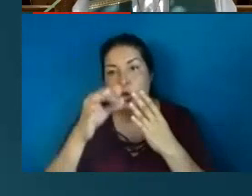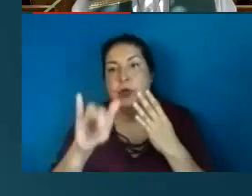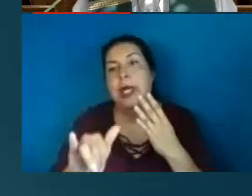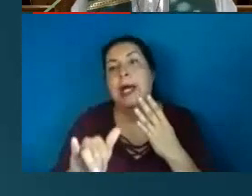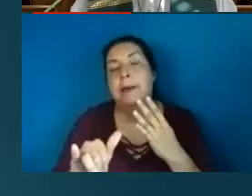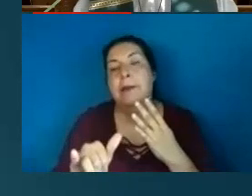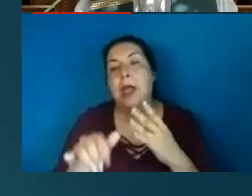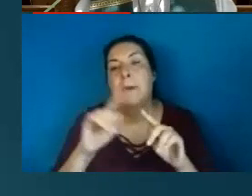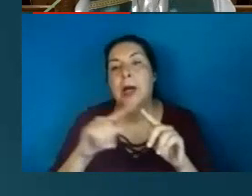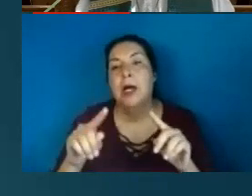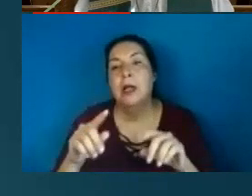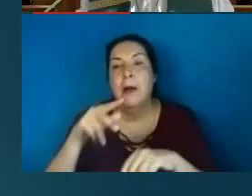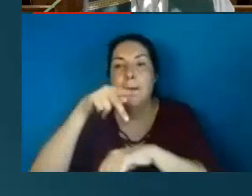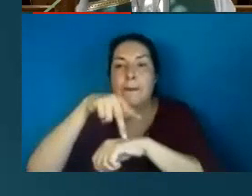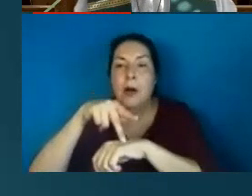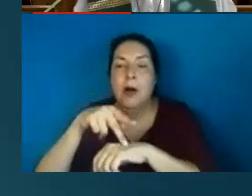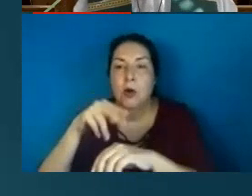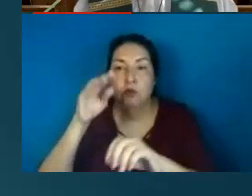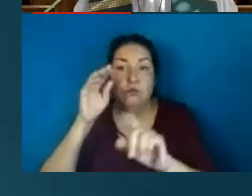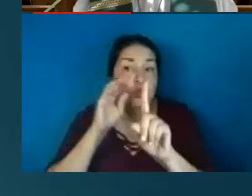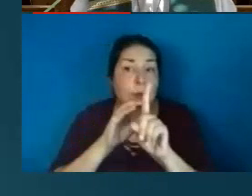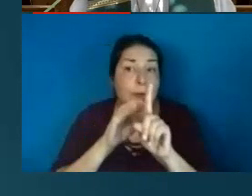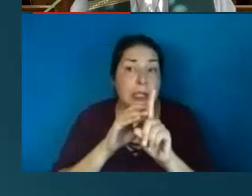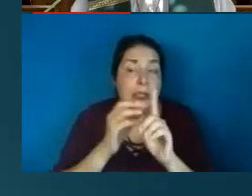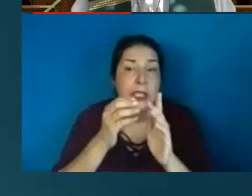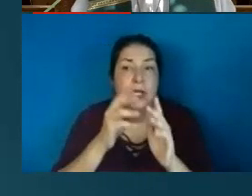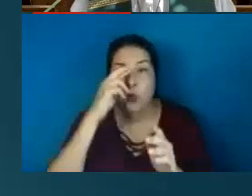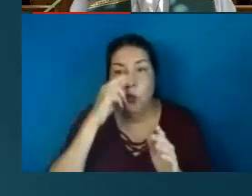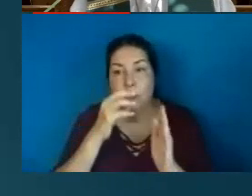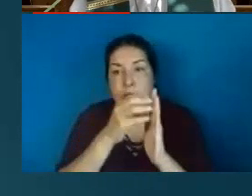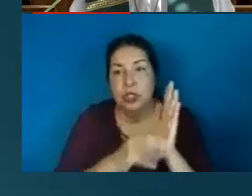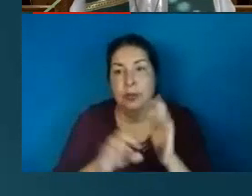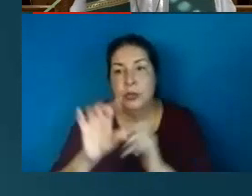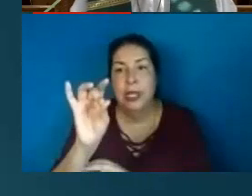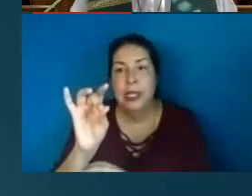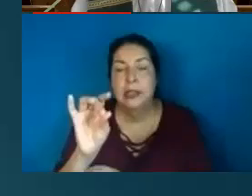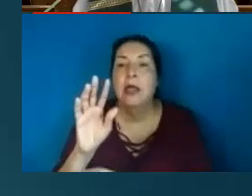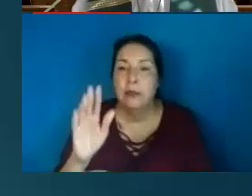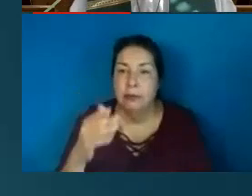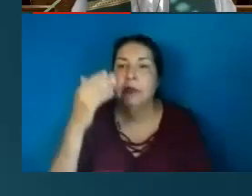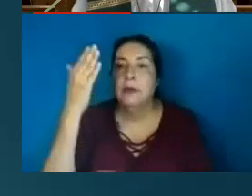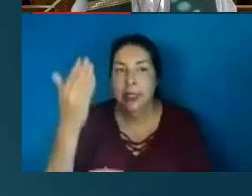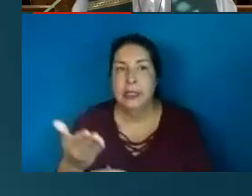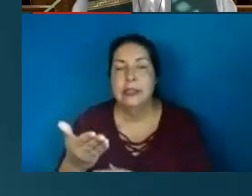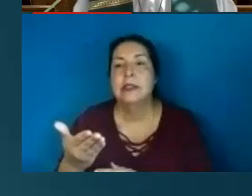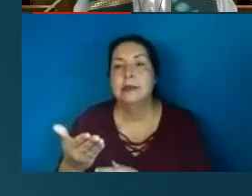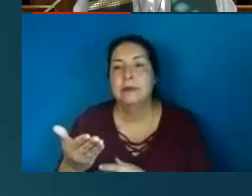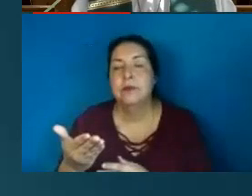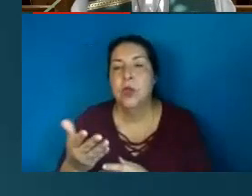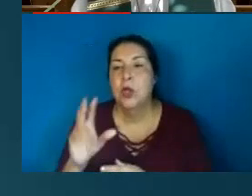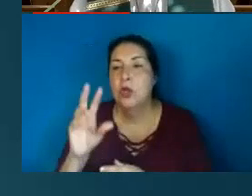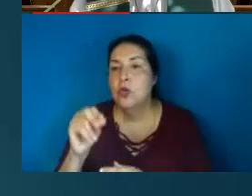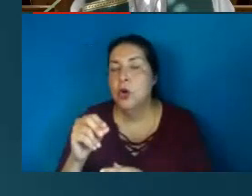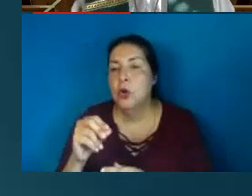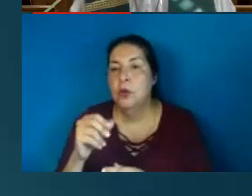However, St. Paul reminds us in Romans chapter 8, there is therefore now no condemnation